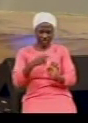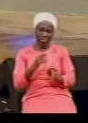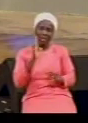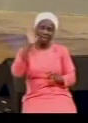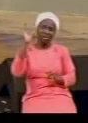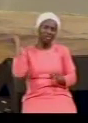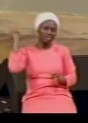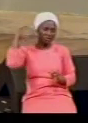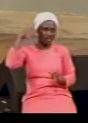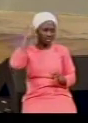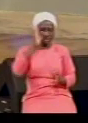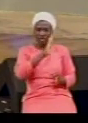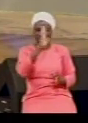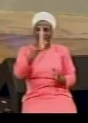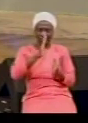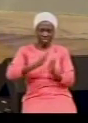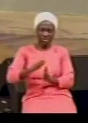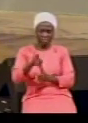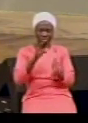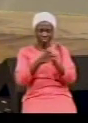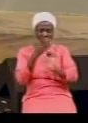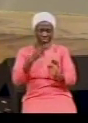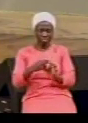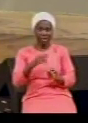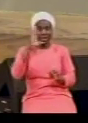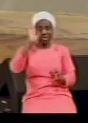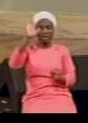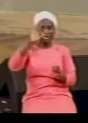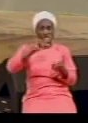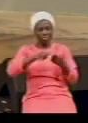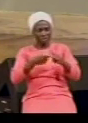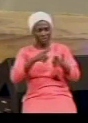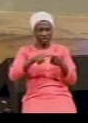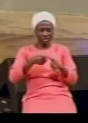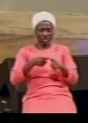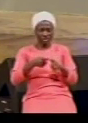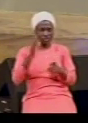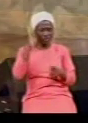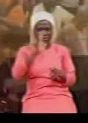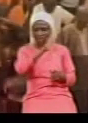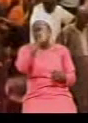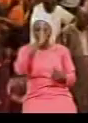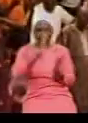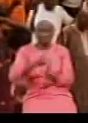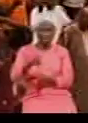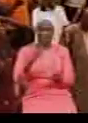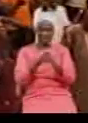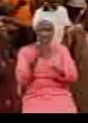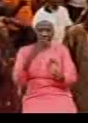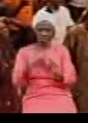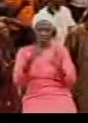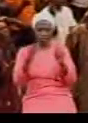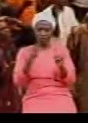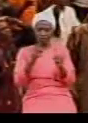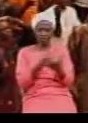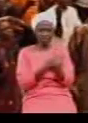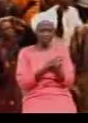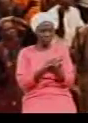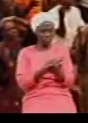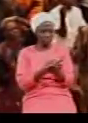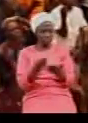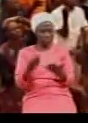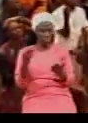you. Companionship will never leave you. No failure again.